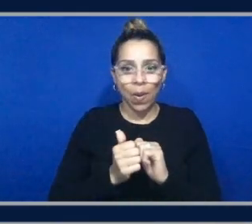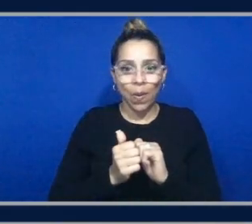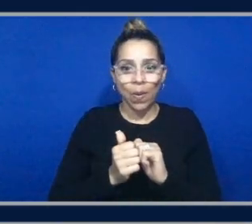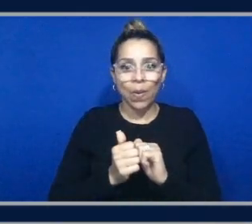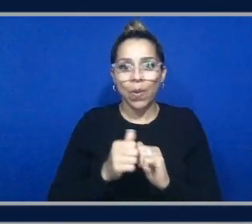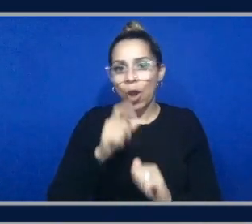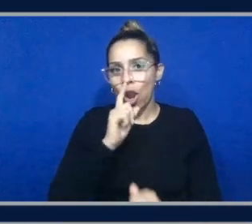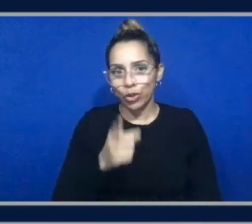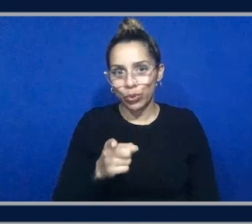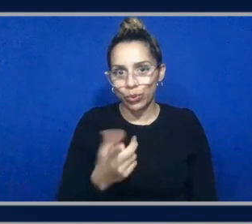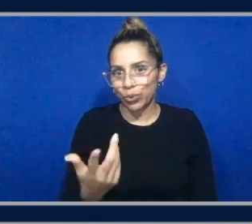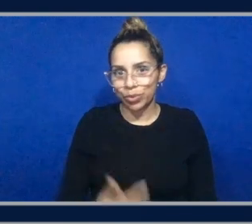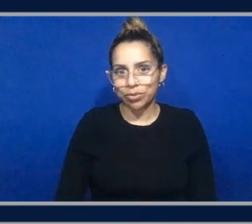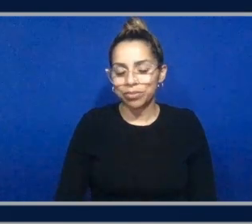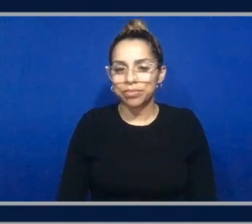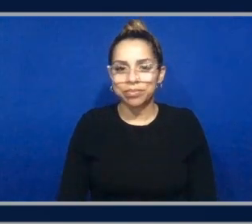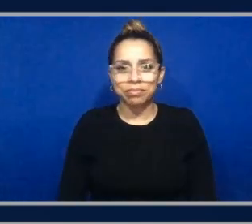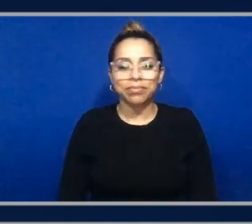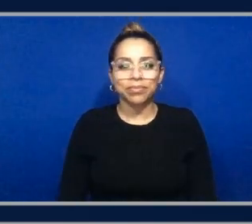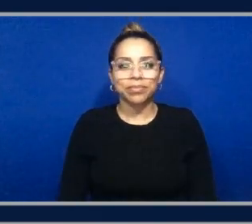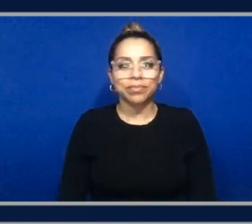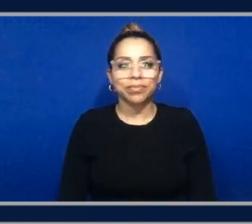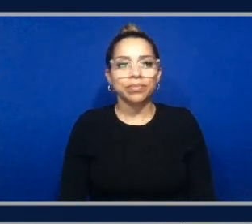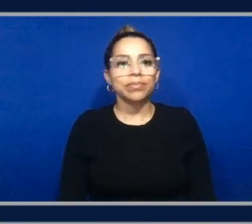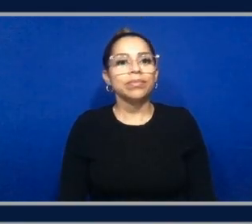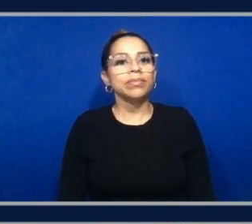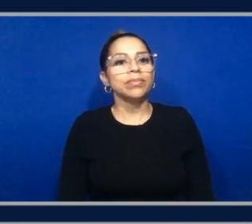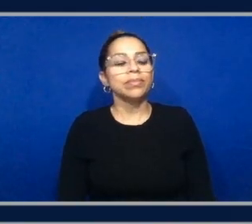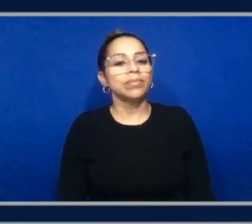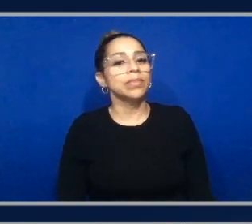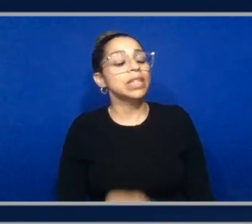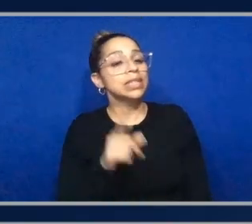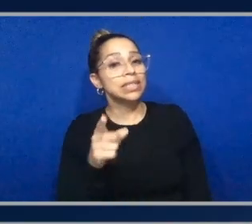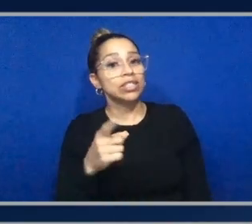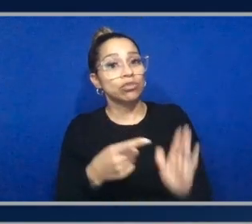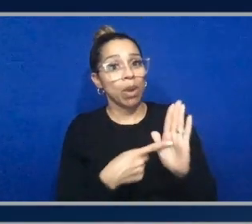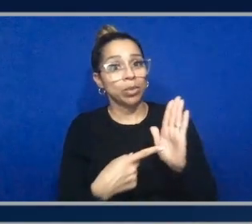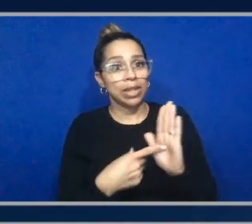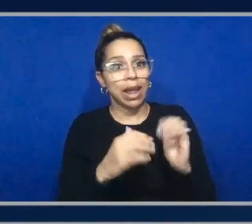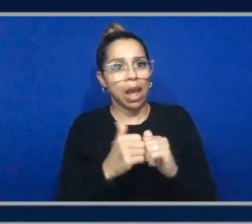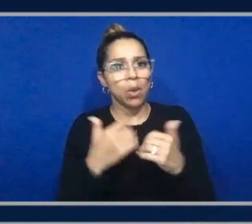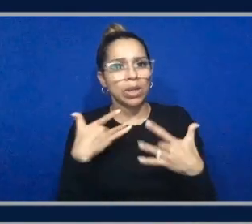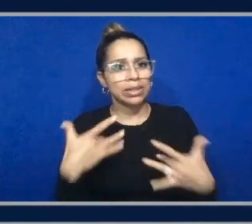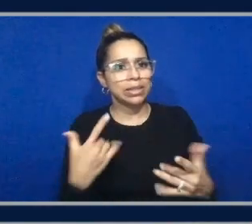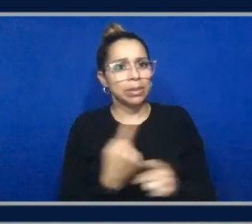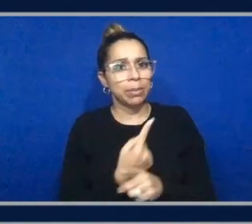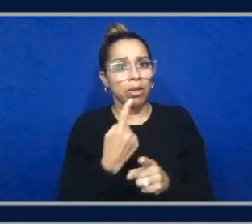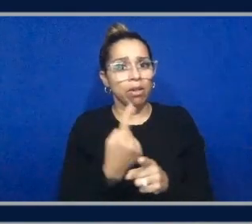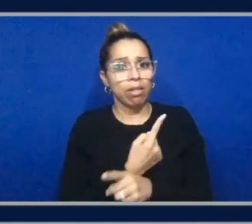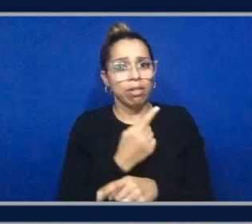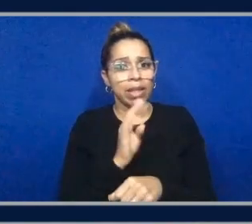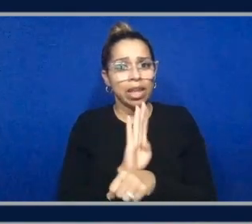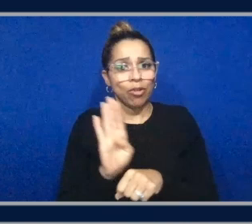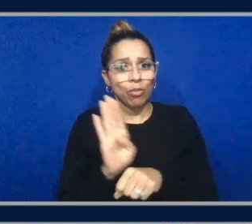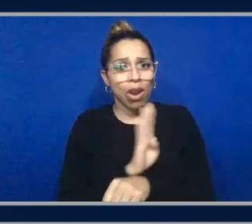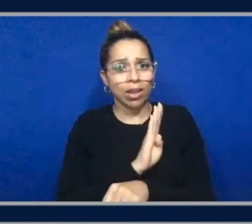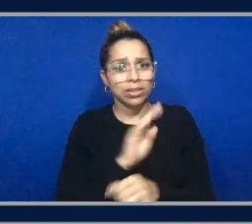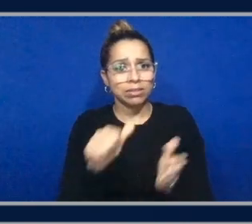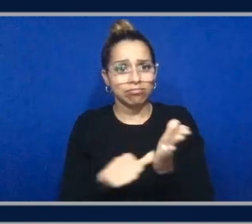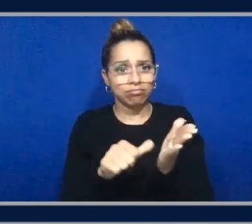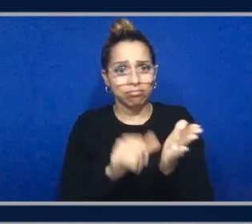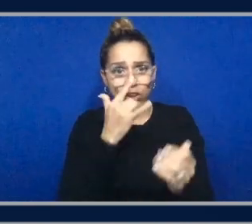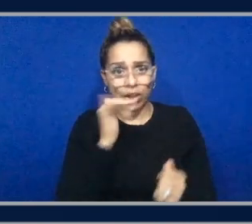are you? So does this represent how like a typical enterprise installation would be? So this is the